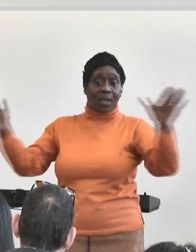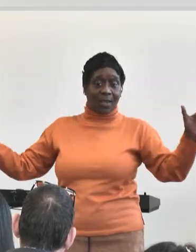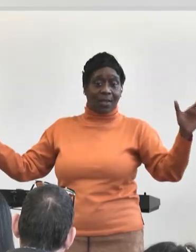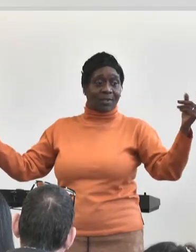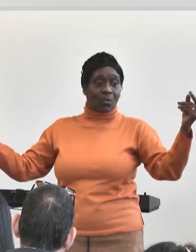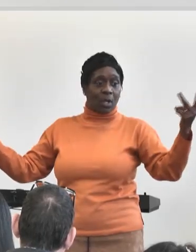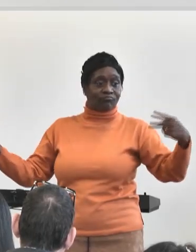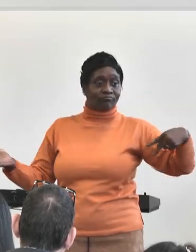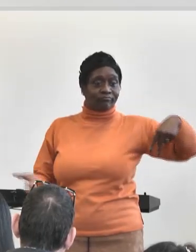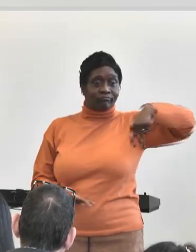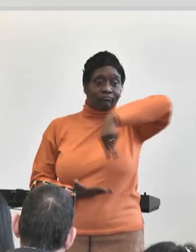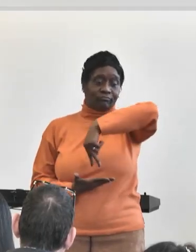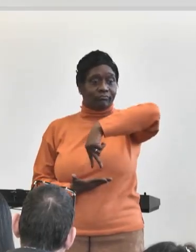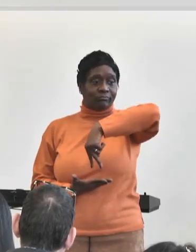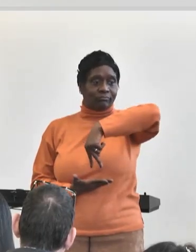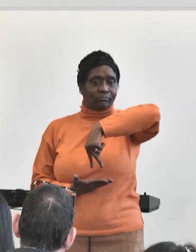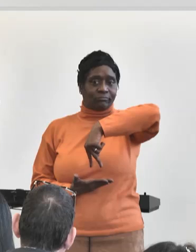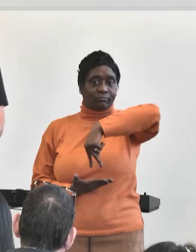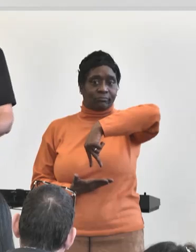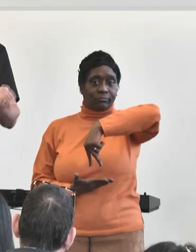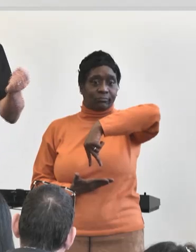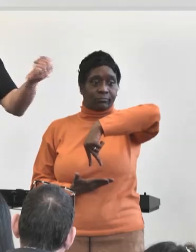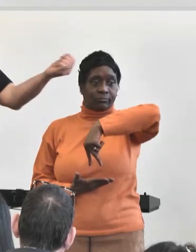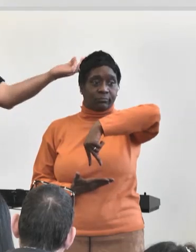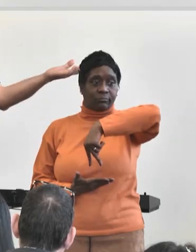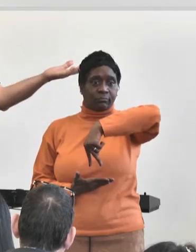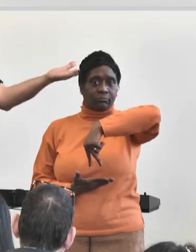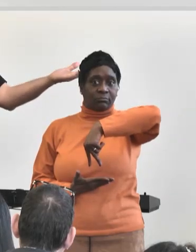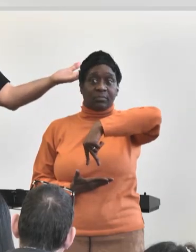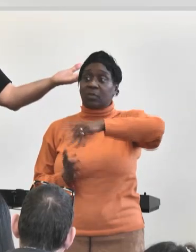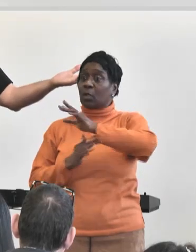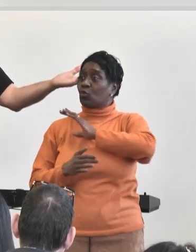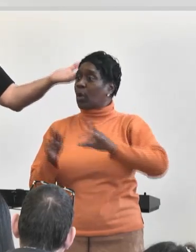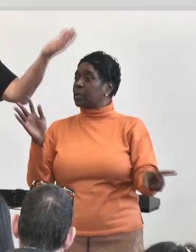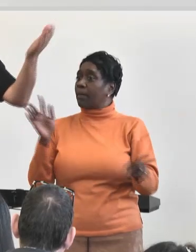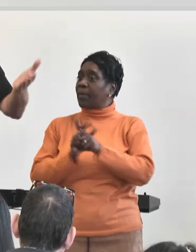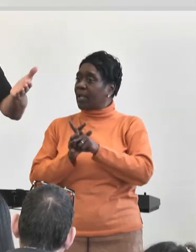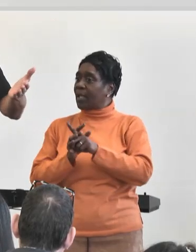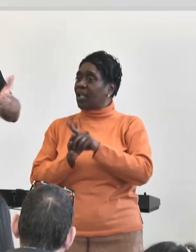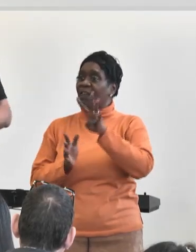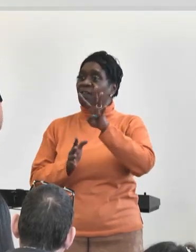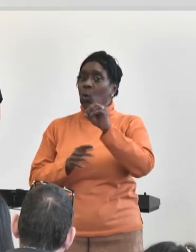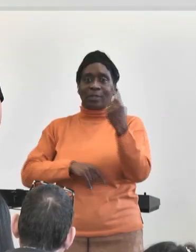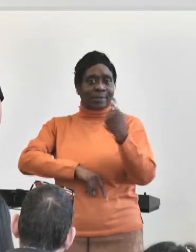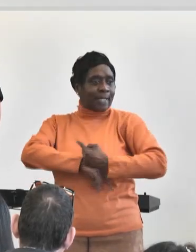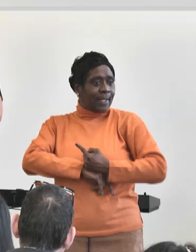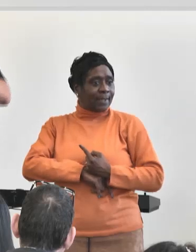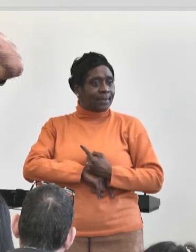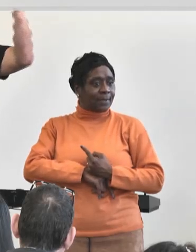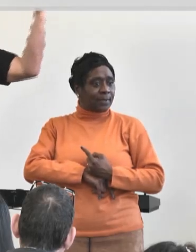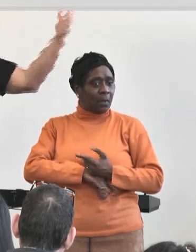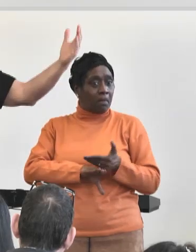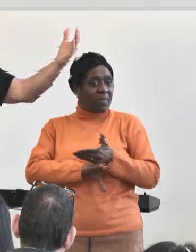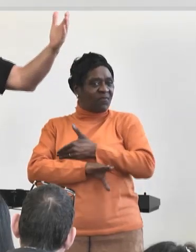fue resucitado. And then luego, he appeared luego aparece for 40 days. Por 40 días.